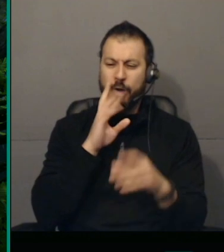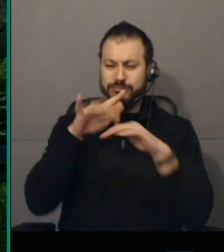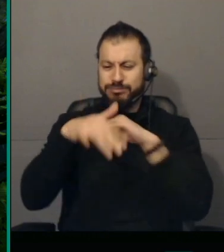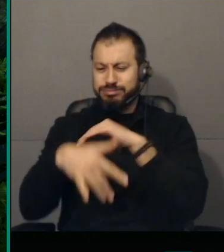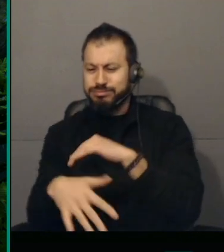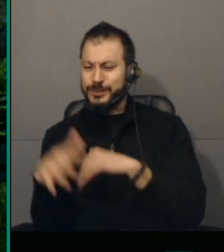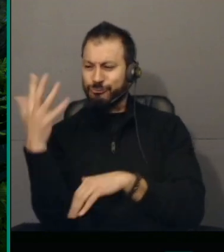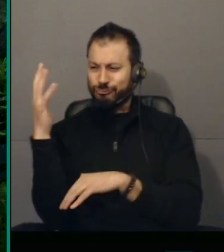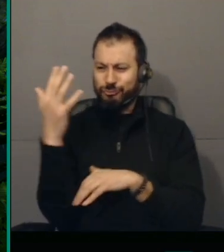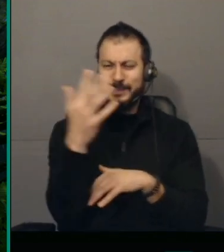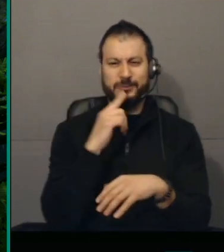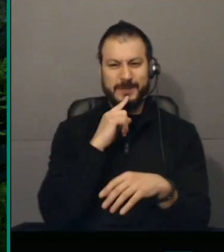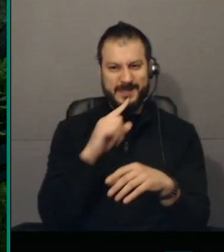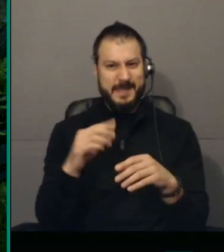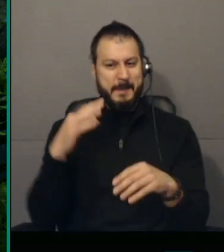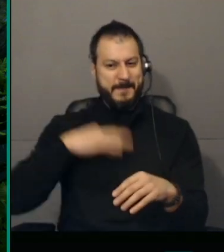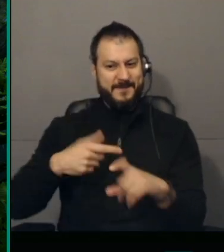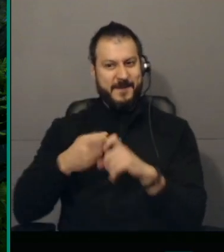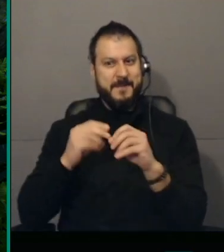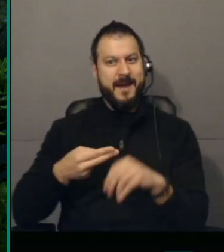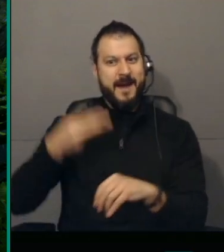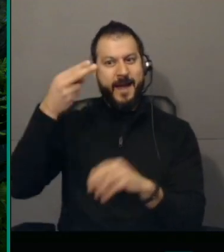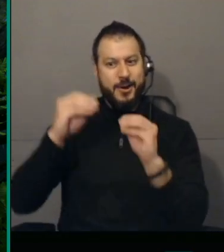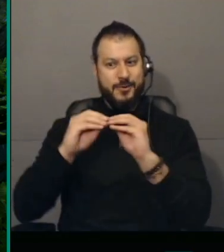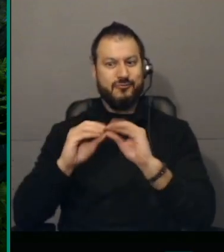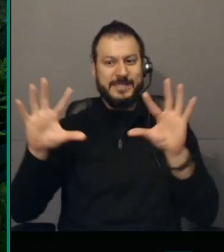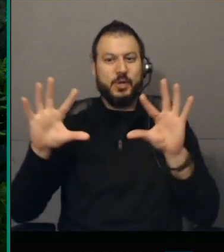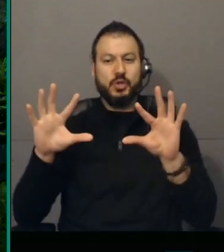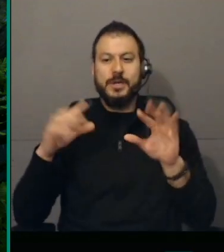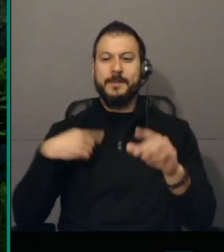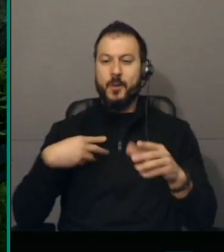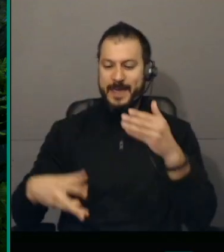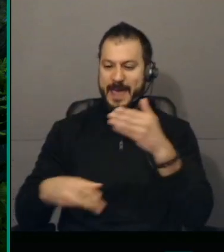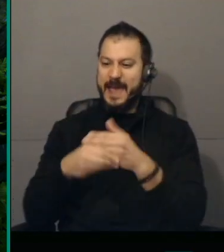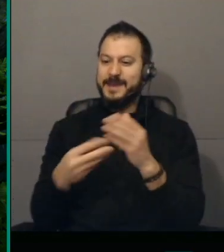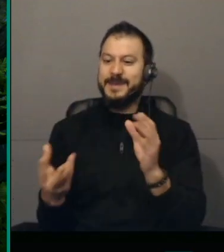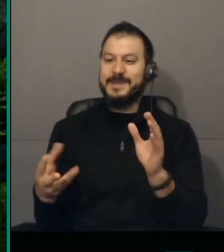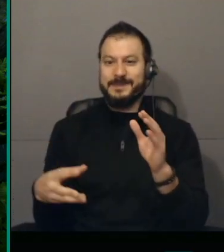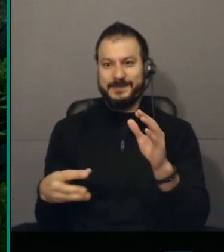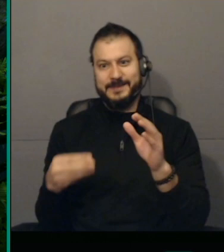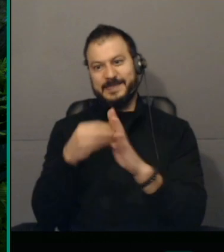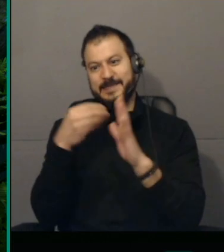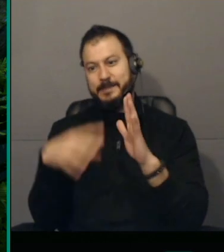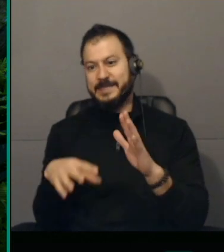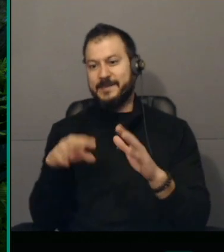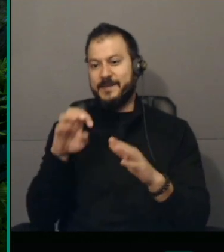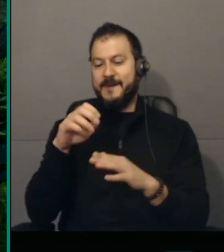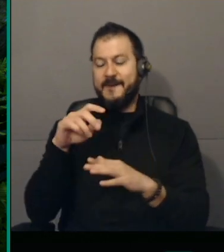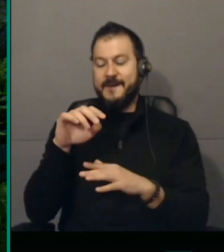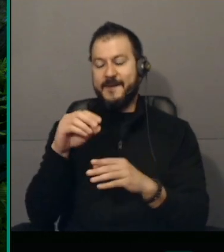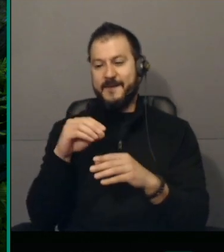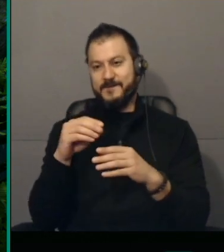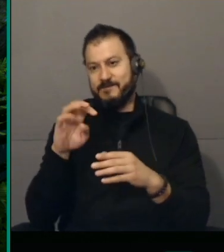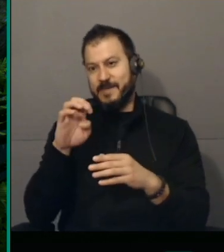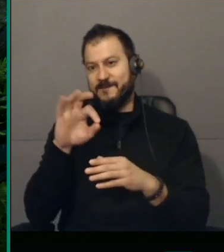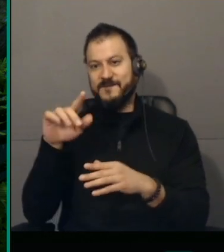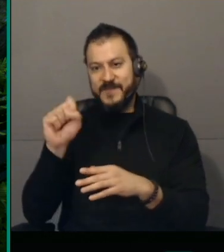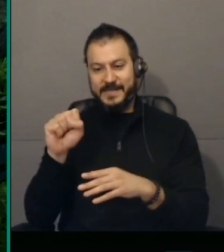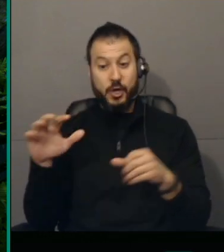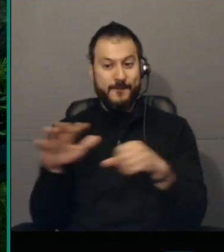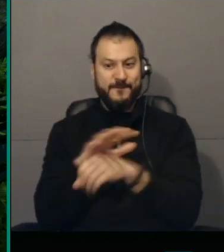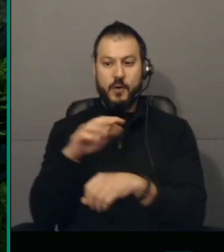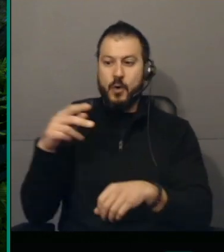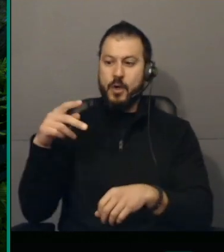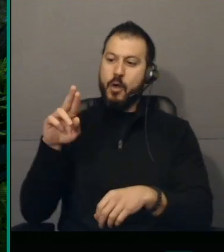from a high resolution. That said, we added lots of expensive effects for Xbox Series X, such as our full PC Ultra graphics